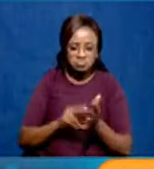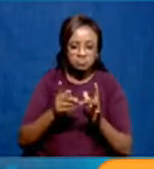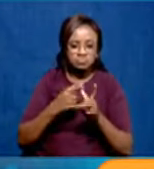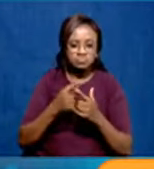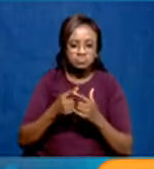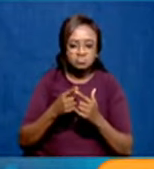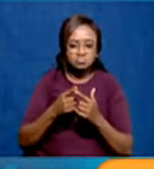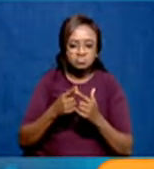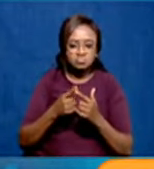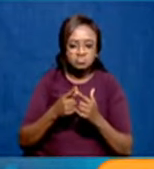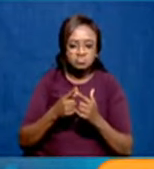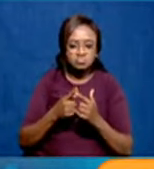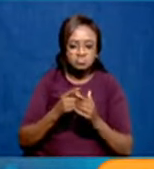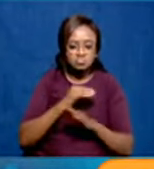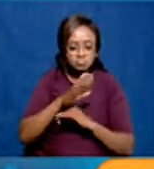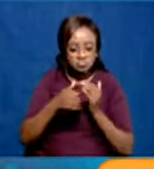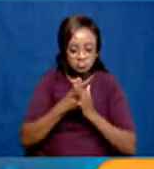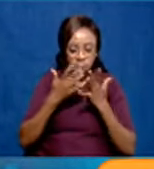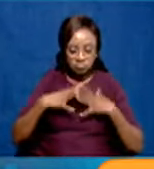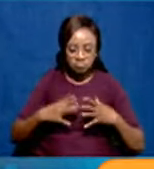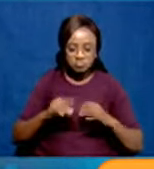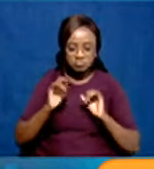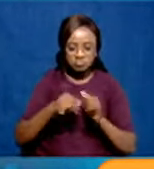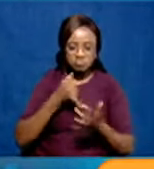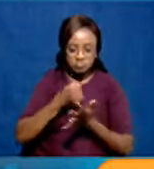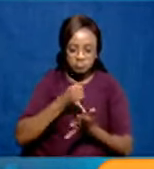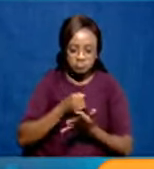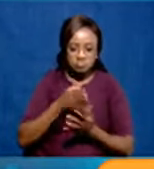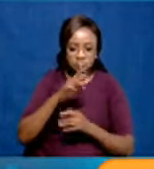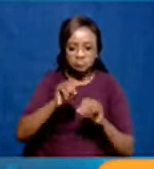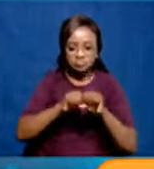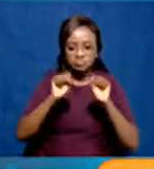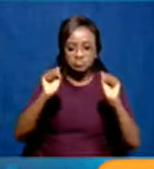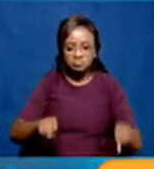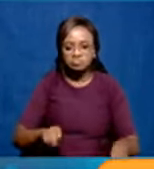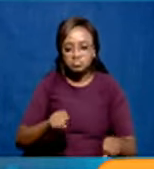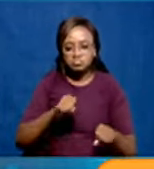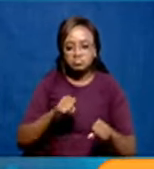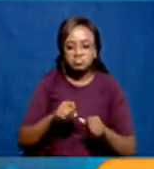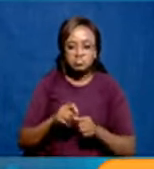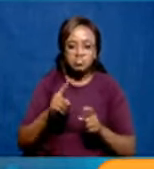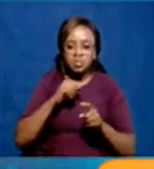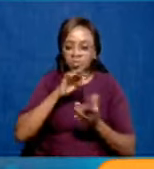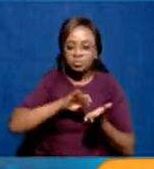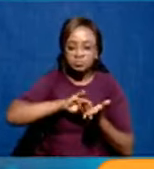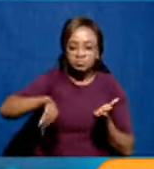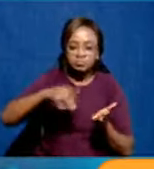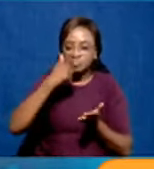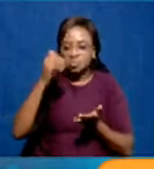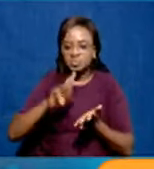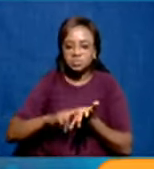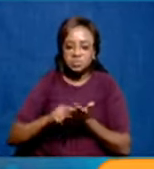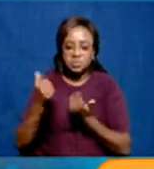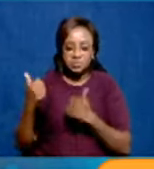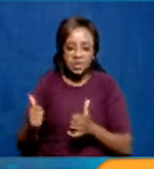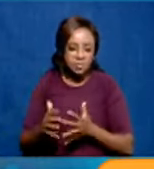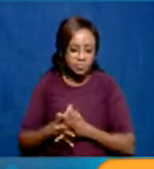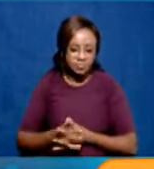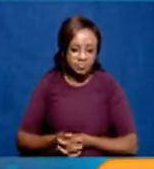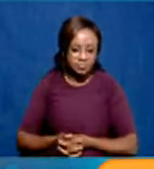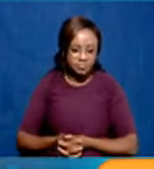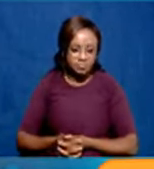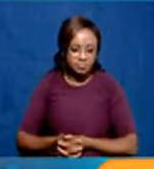not exclude people from the system just because they have not been registered or they are unable to